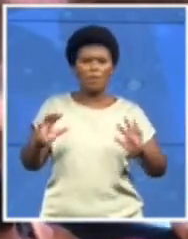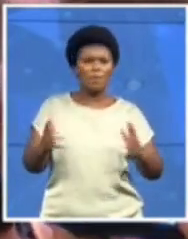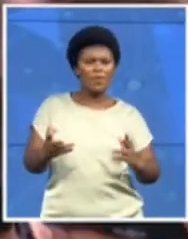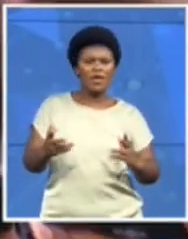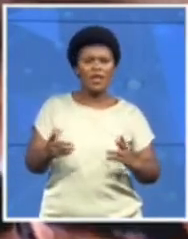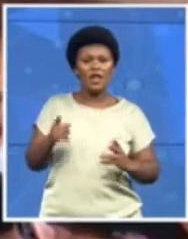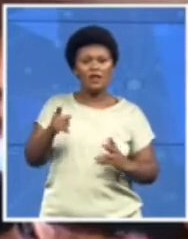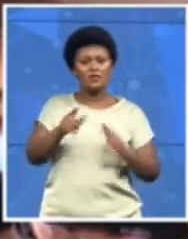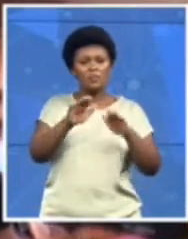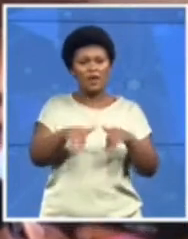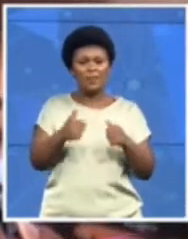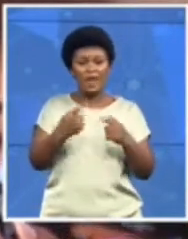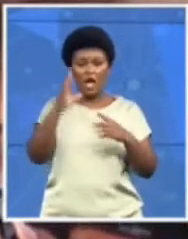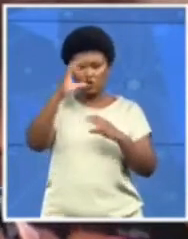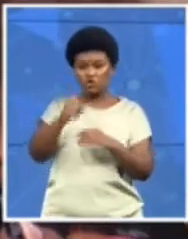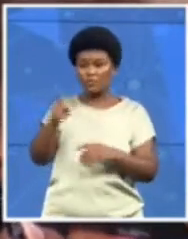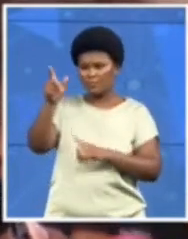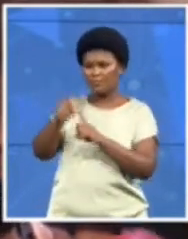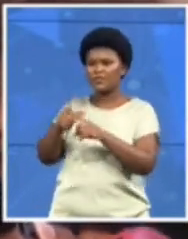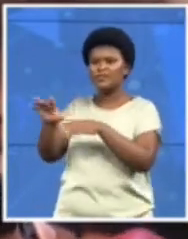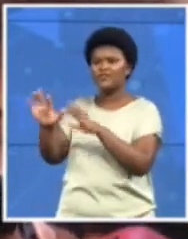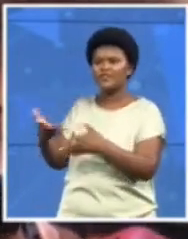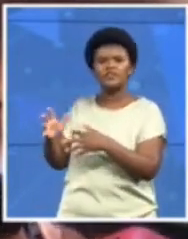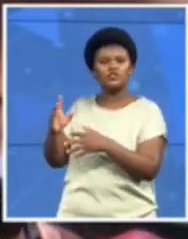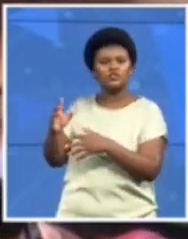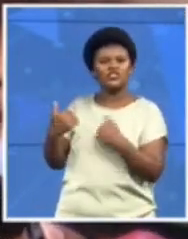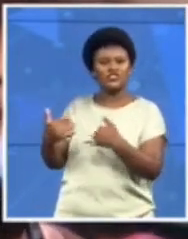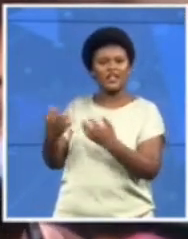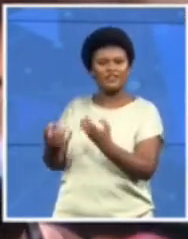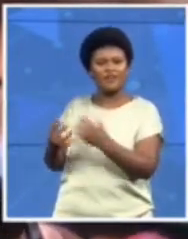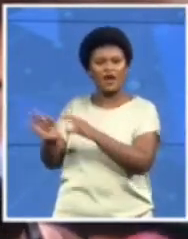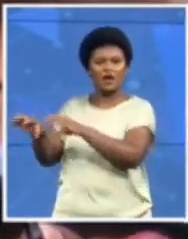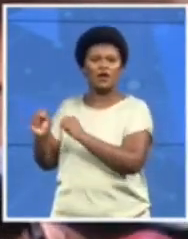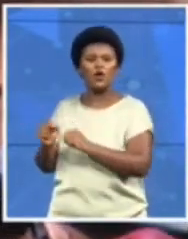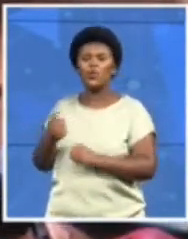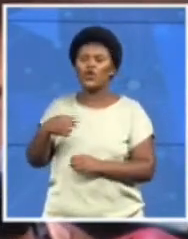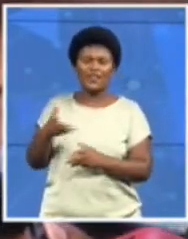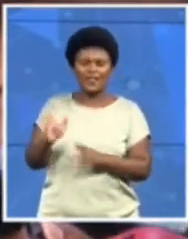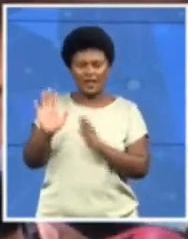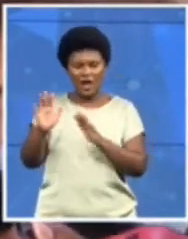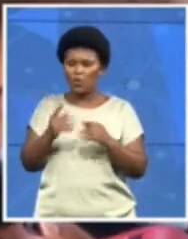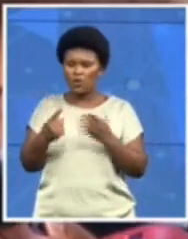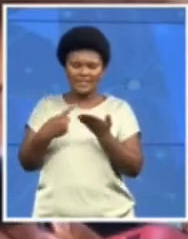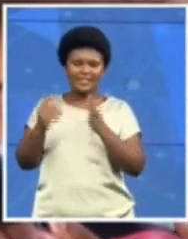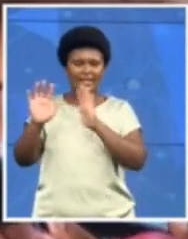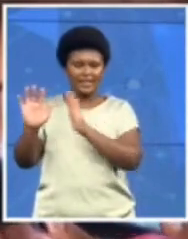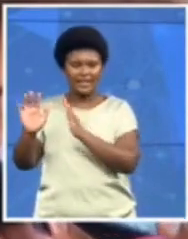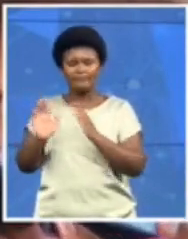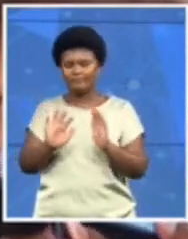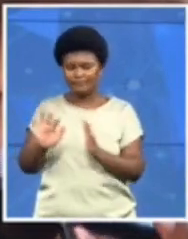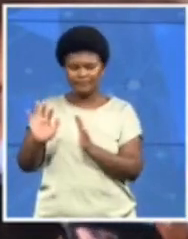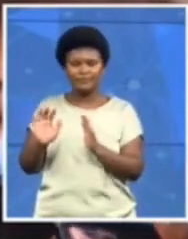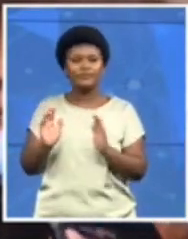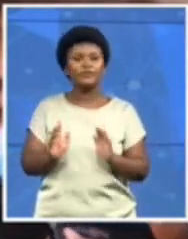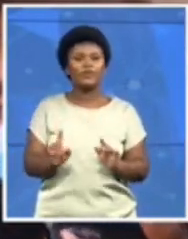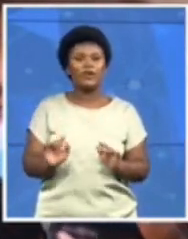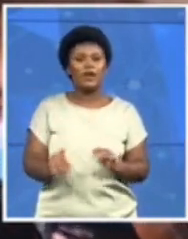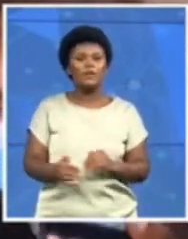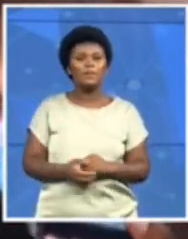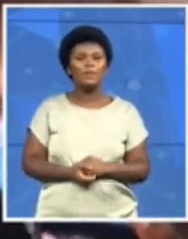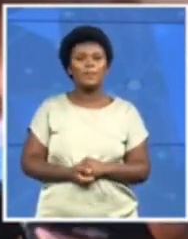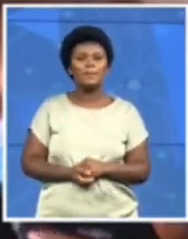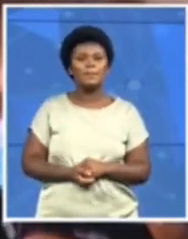person. Obviously, we are not there for now because we don't want to discuss merits of the case for now. Mr. Godza, the senior counsel you alluded to,